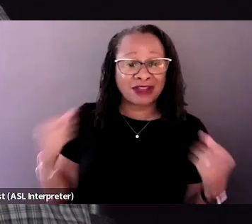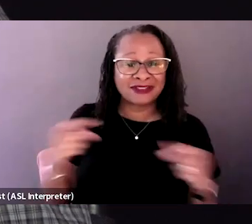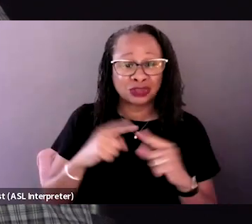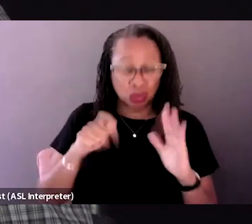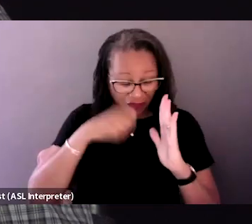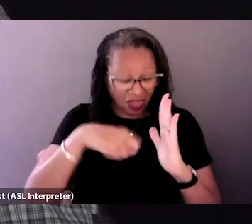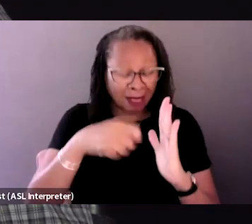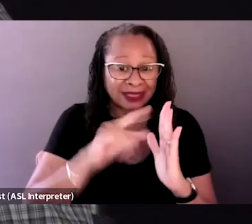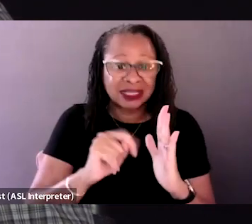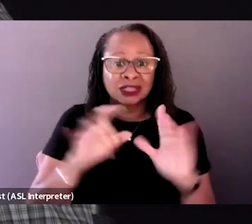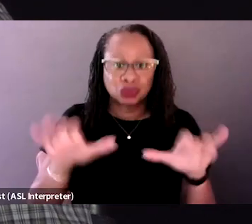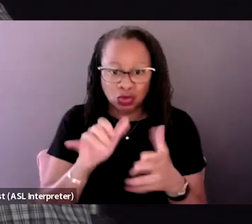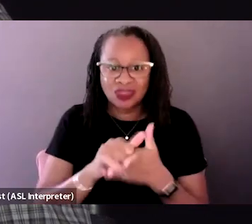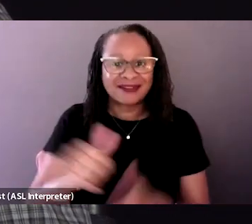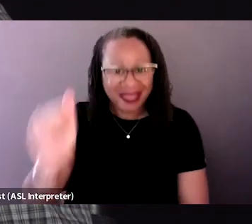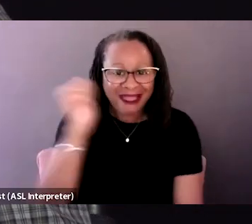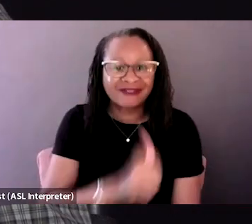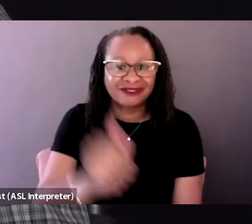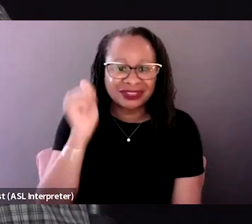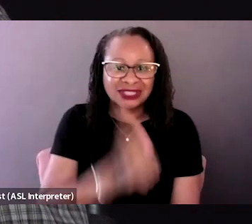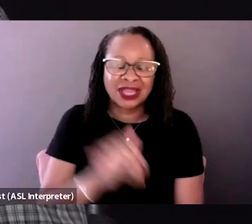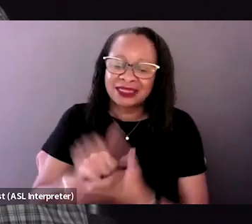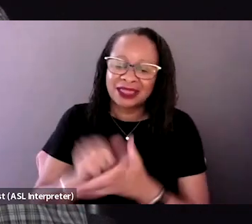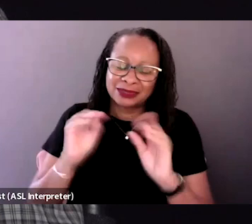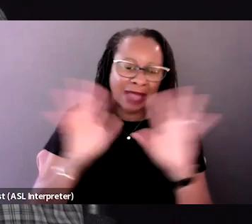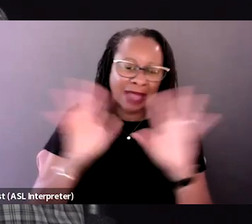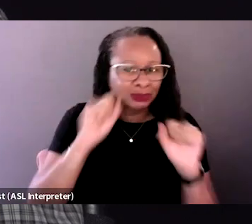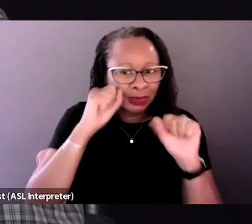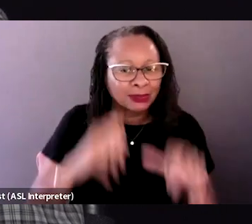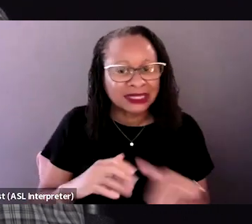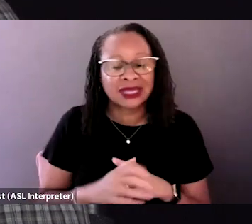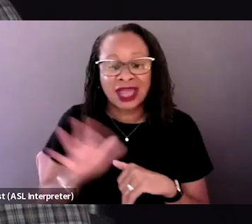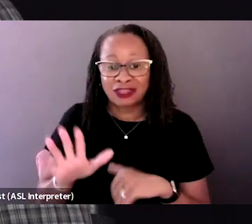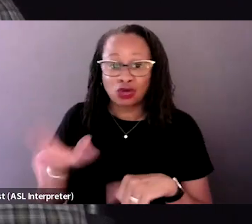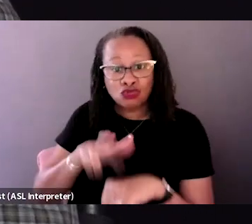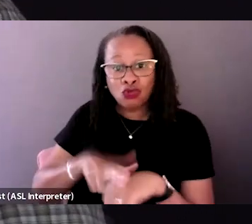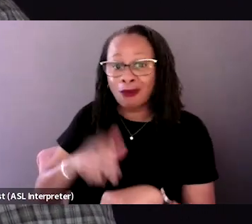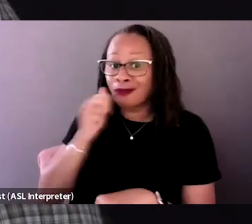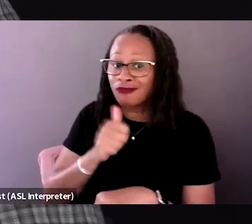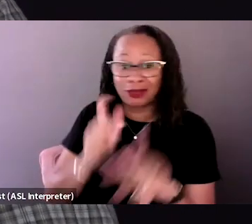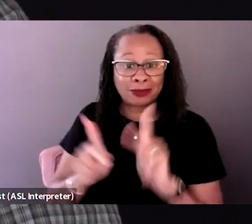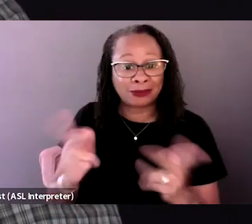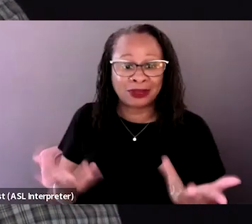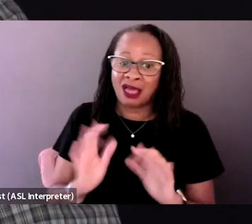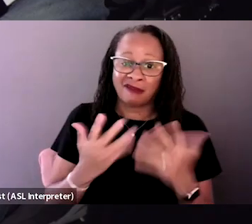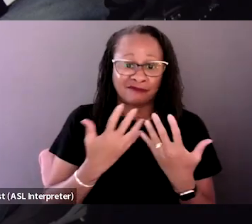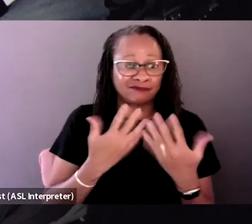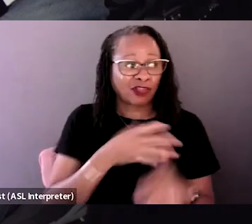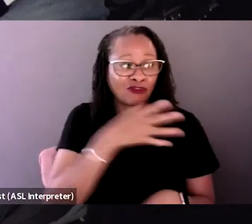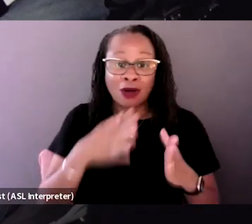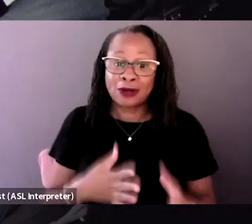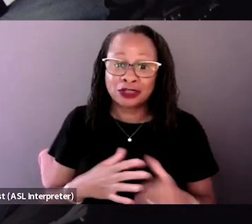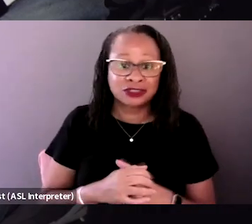camera, but to be able to do that day in and day out was absolutely remarkable. And they're just normal, they're regular people.